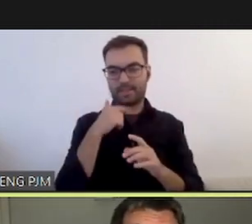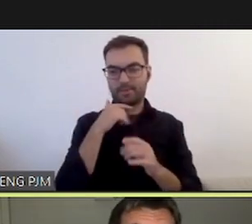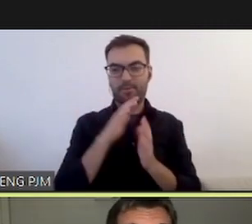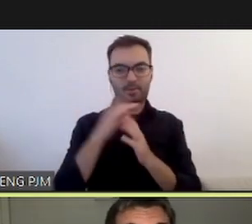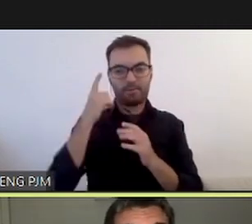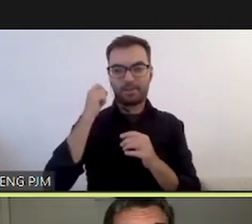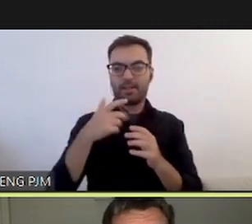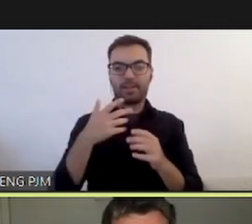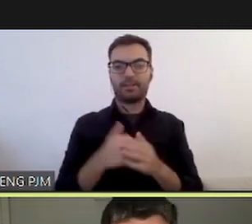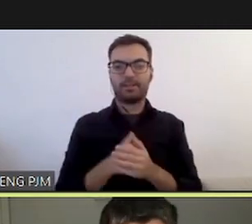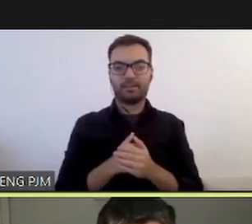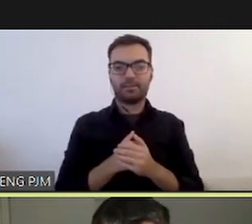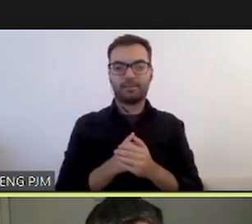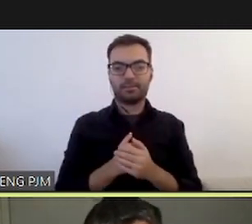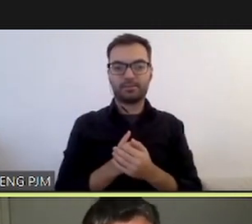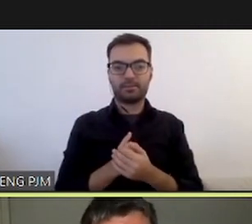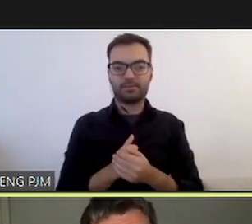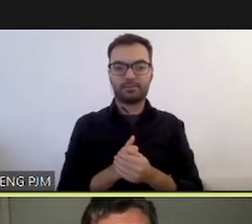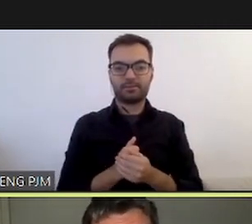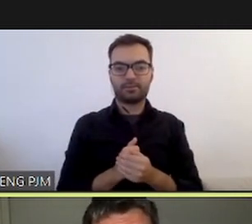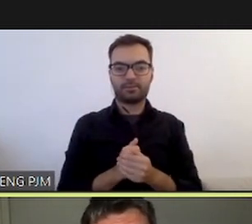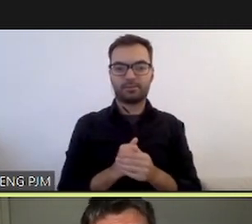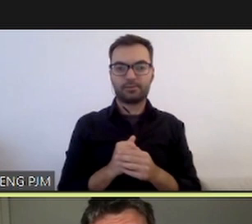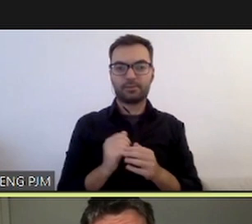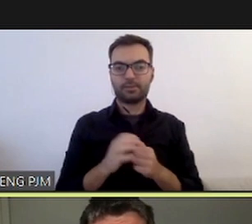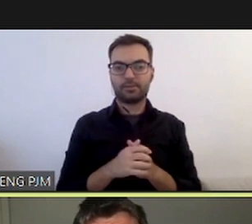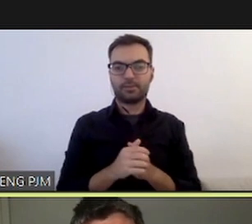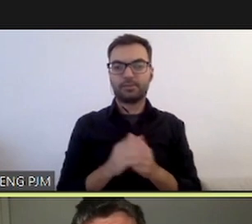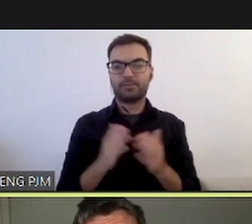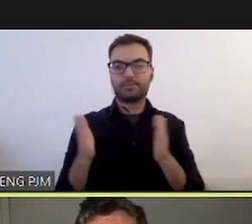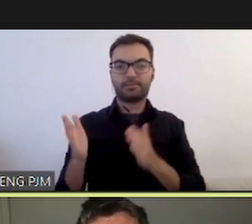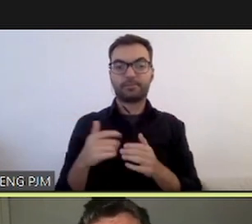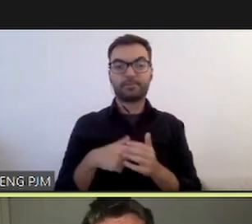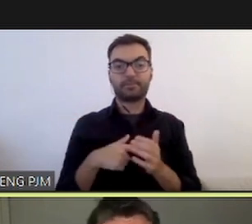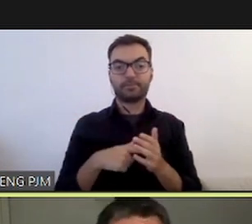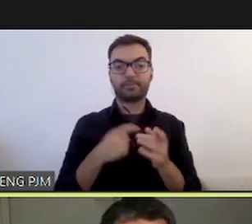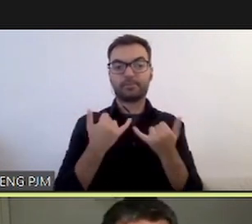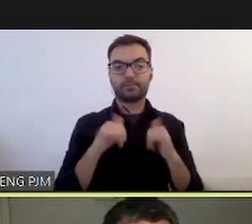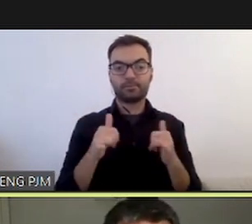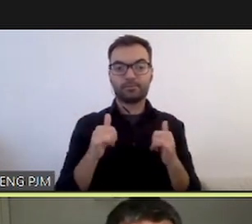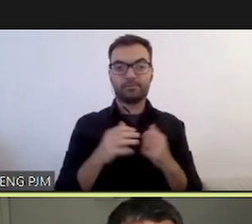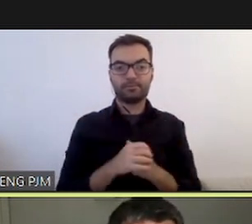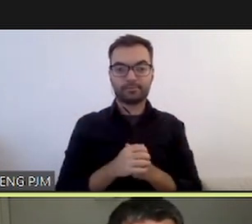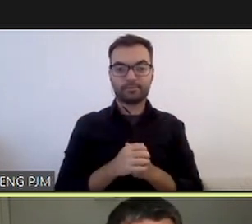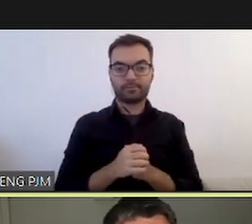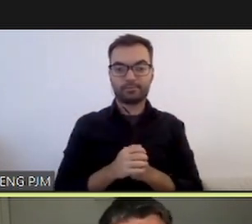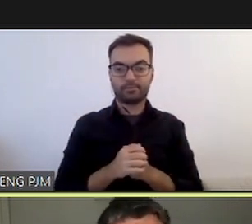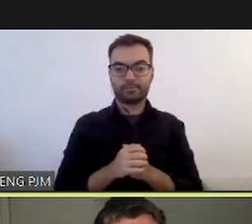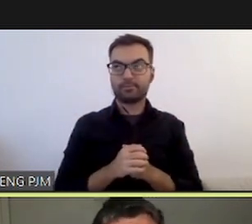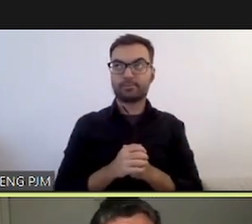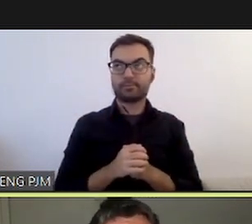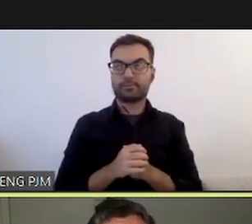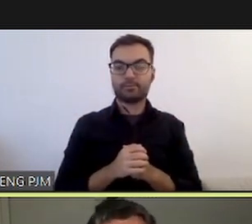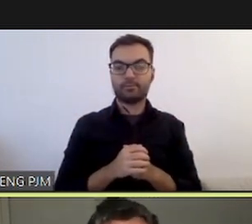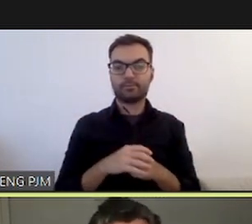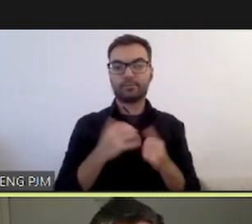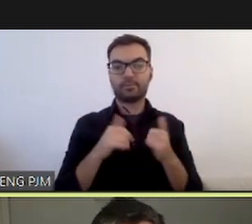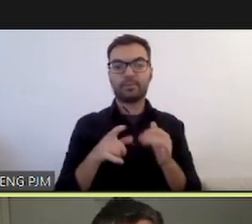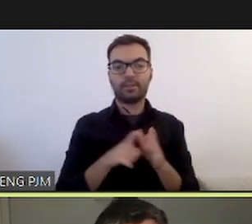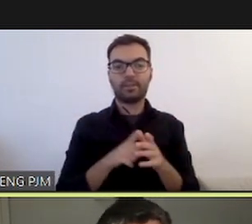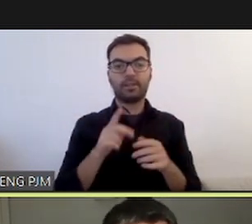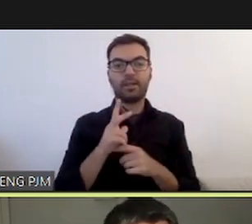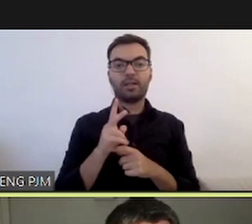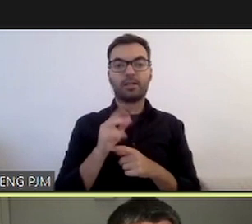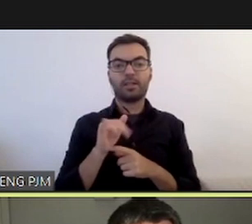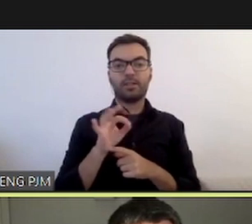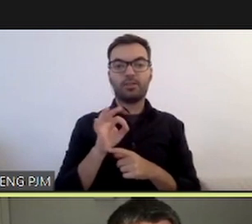don't use this as a statement. Here is a different, for example, also in the Kinaola, we're